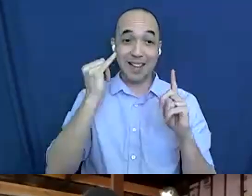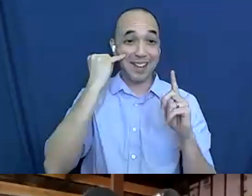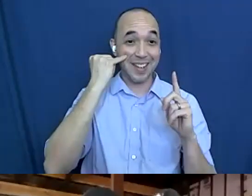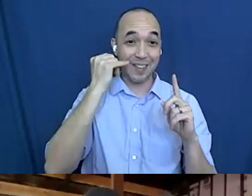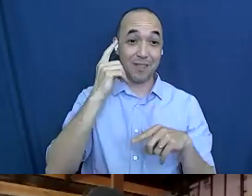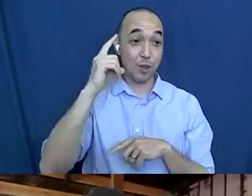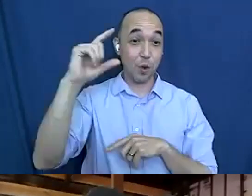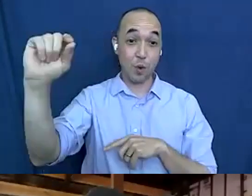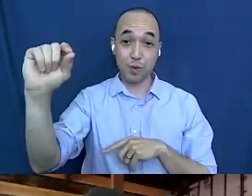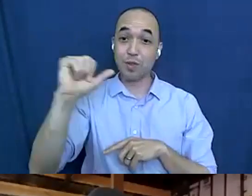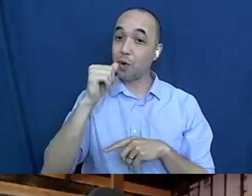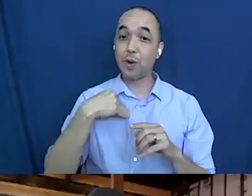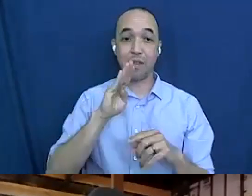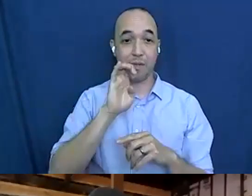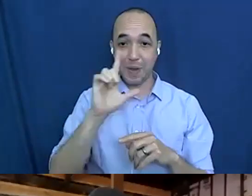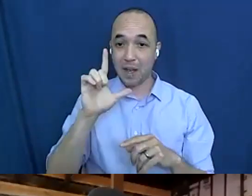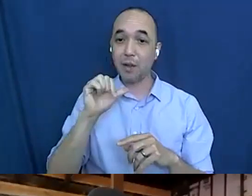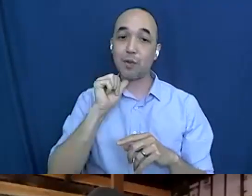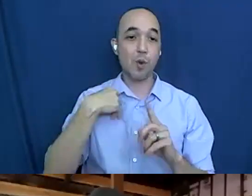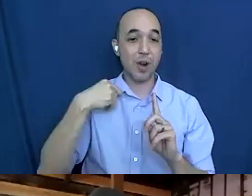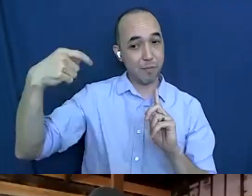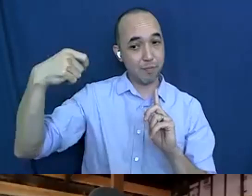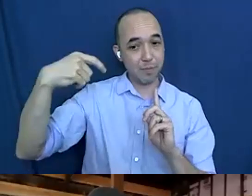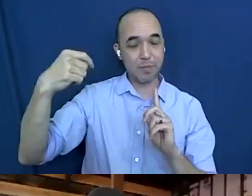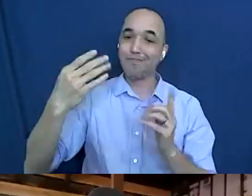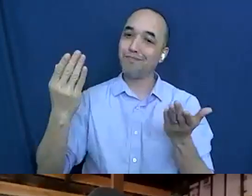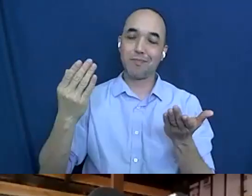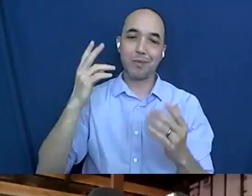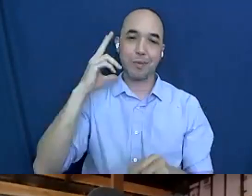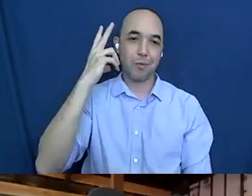a good chance you'll never get that bird back. Wow.